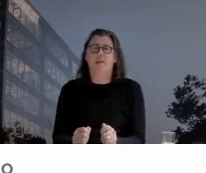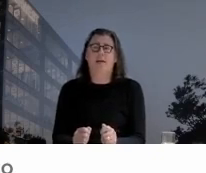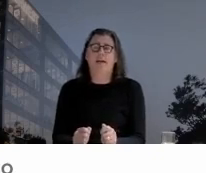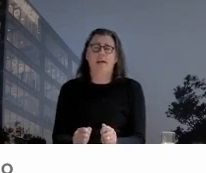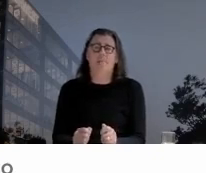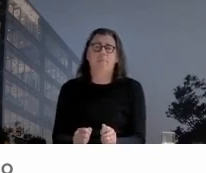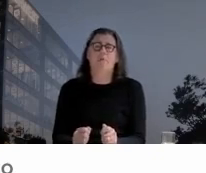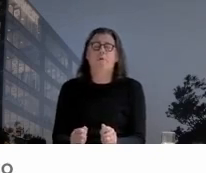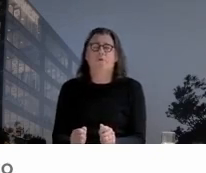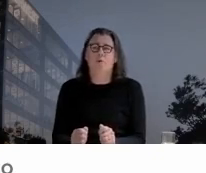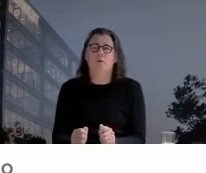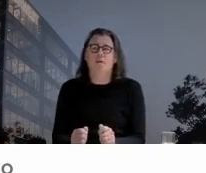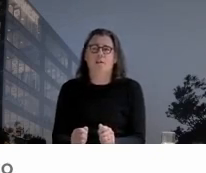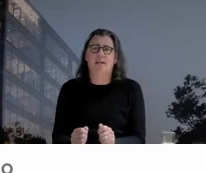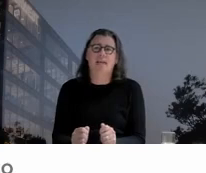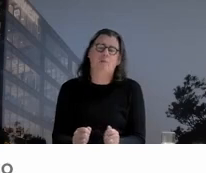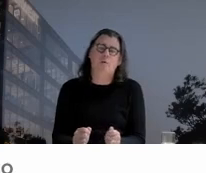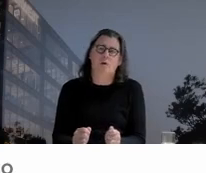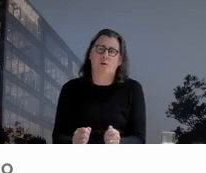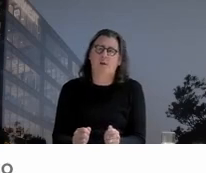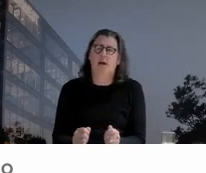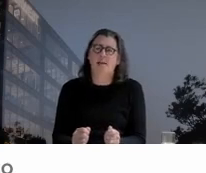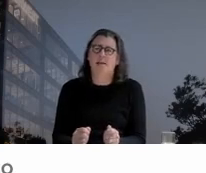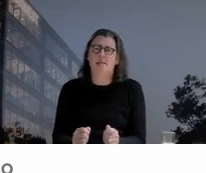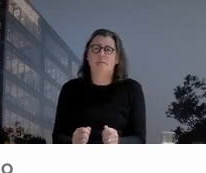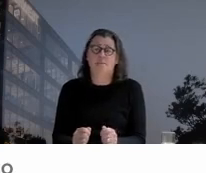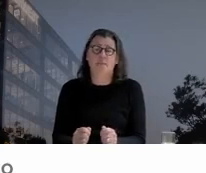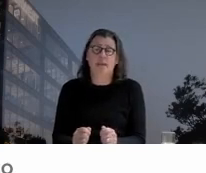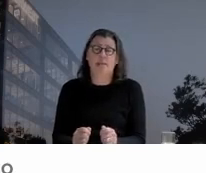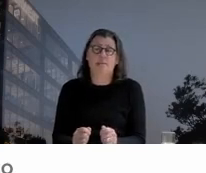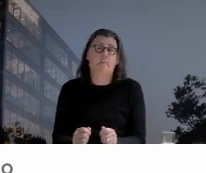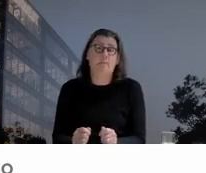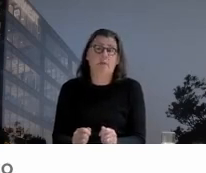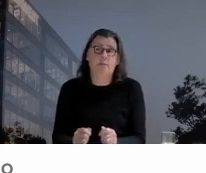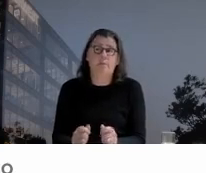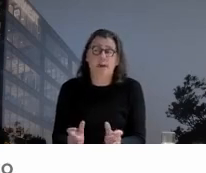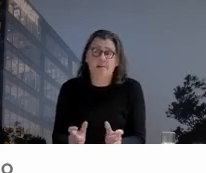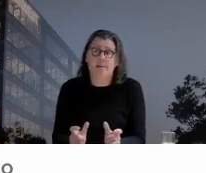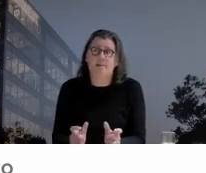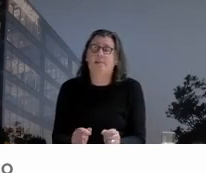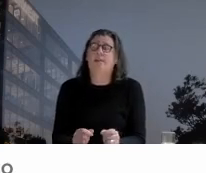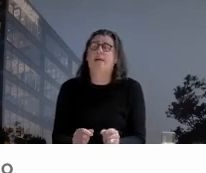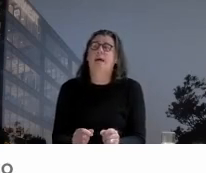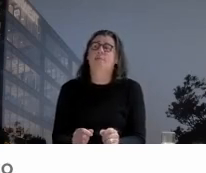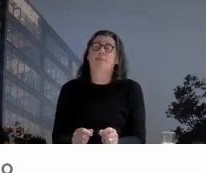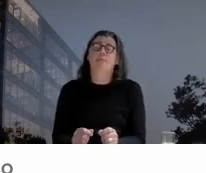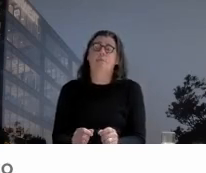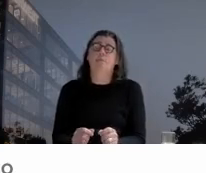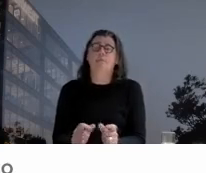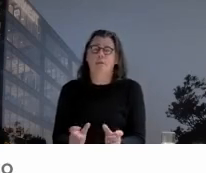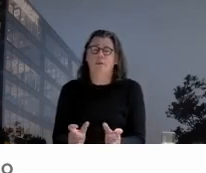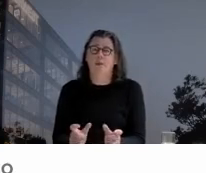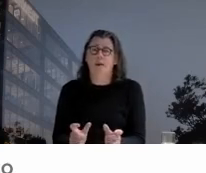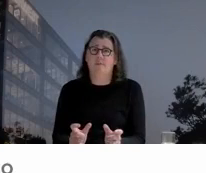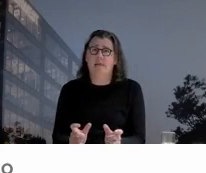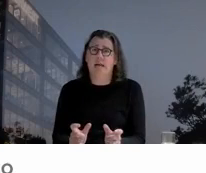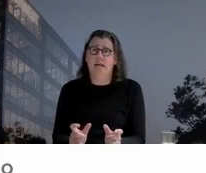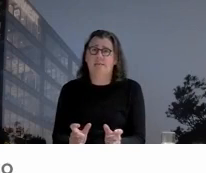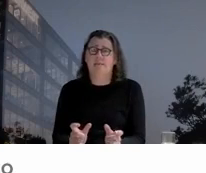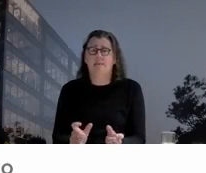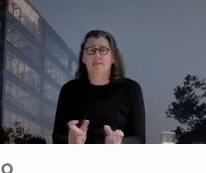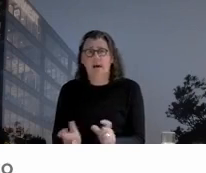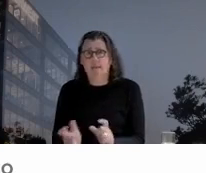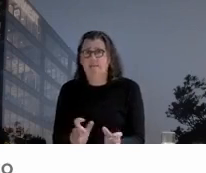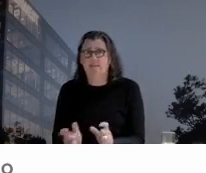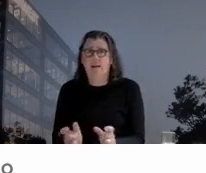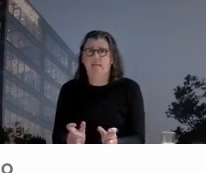was more floor to less wall, i.e. we could make it that the building was fatter and people were further away from the